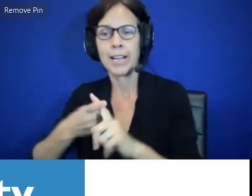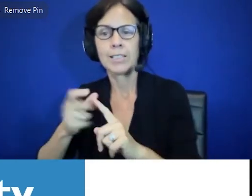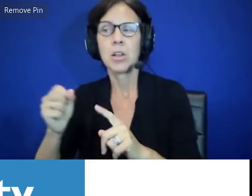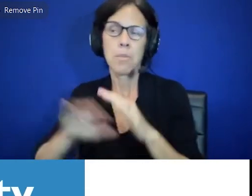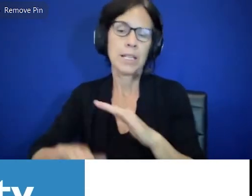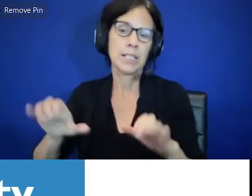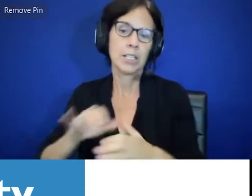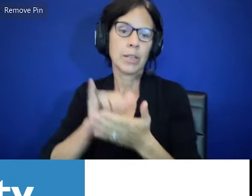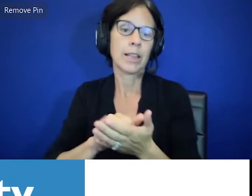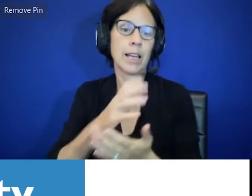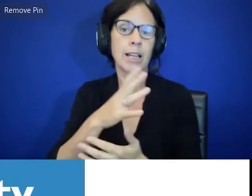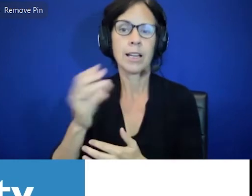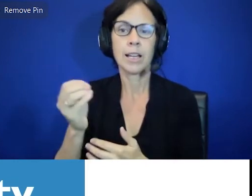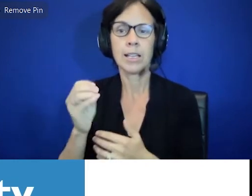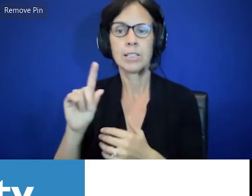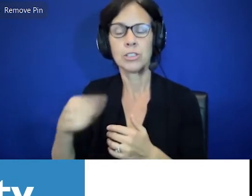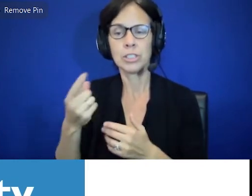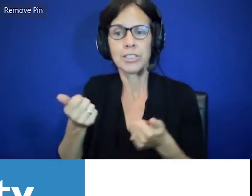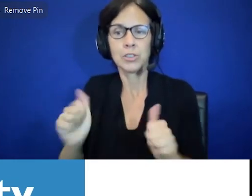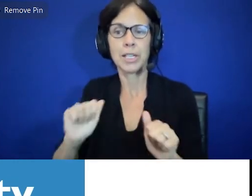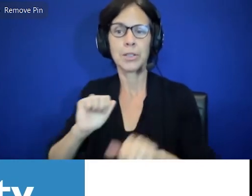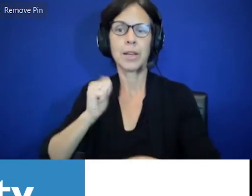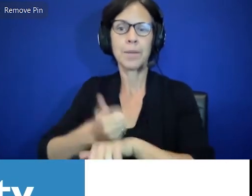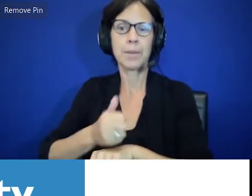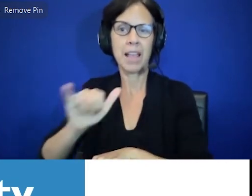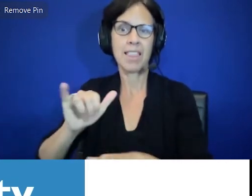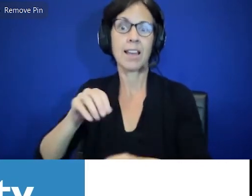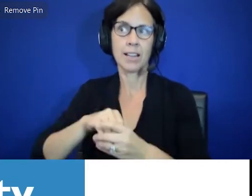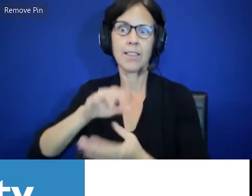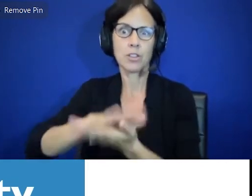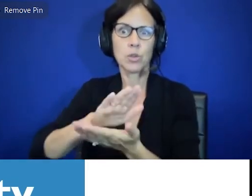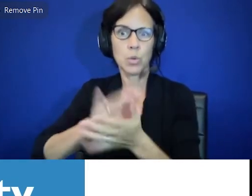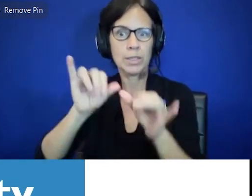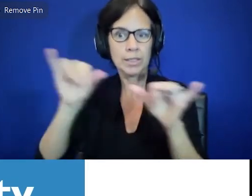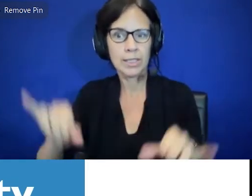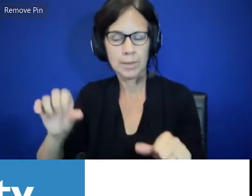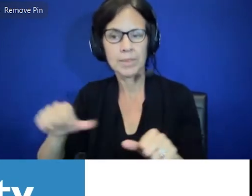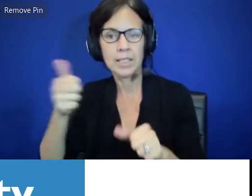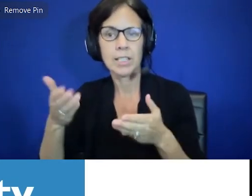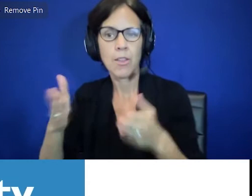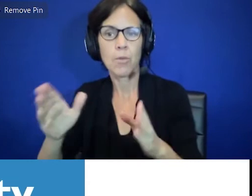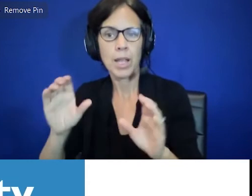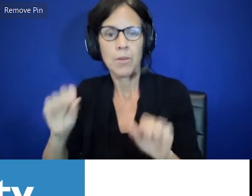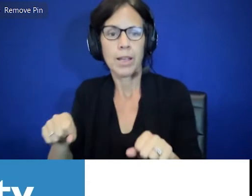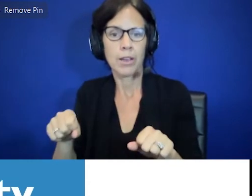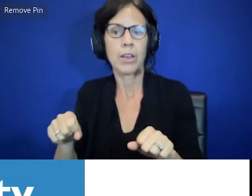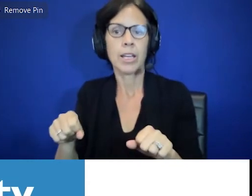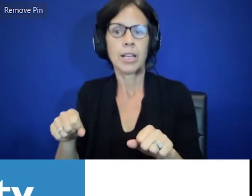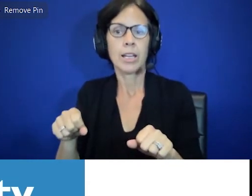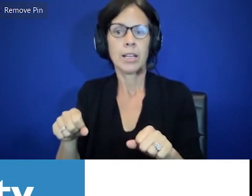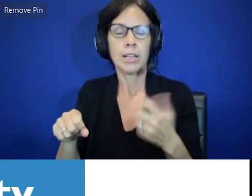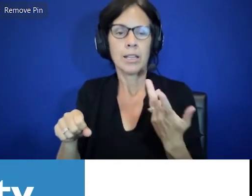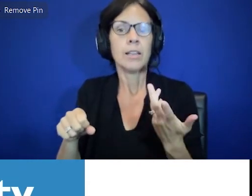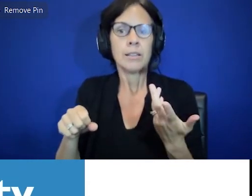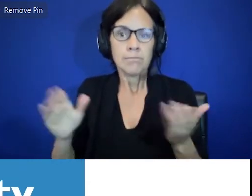and just trying to implement it into our school systems can be another way that we can get people